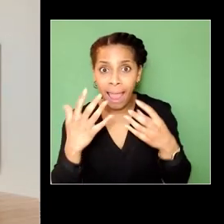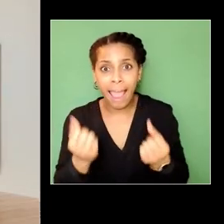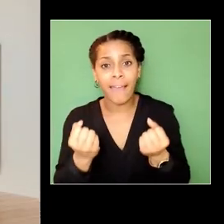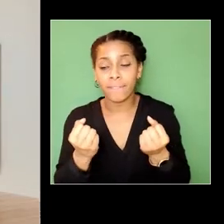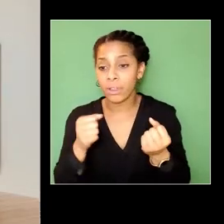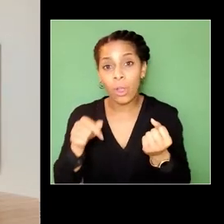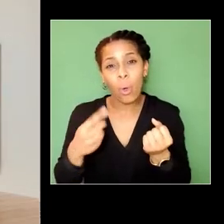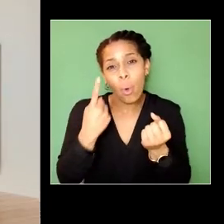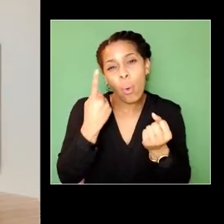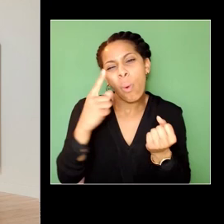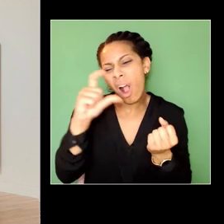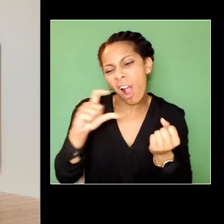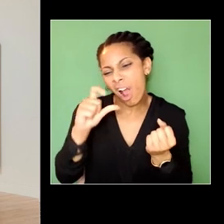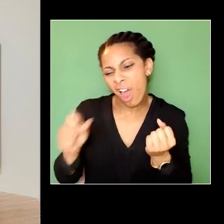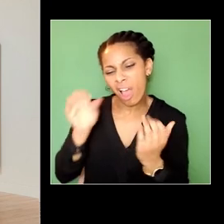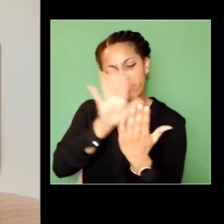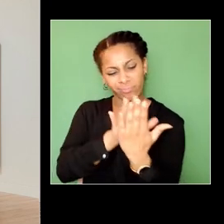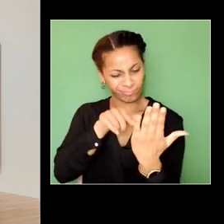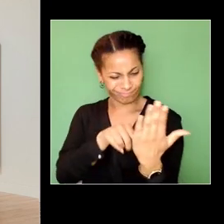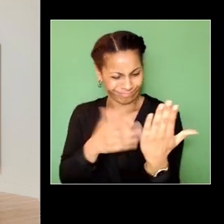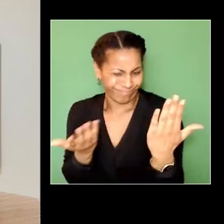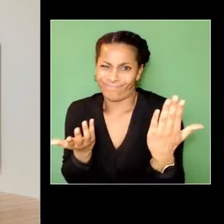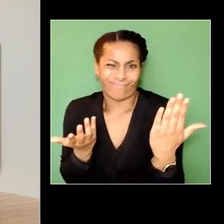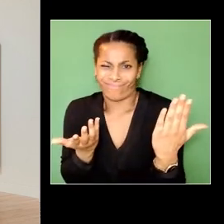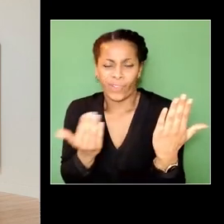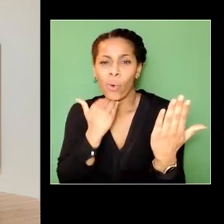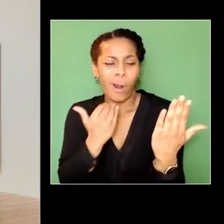color never really doing anything by itself.